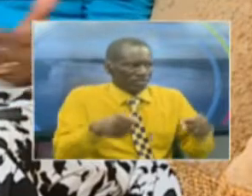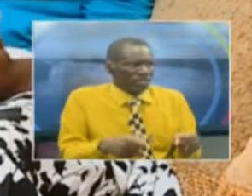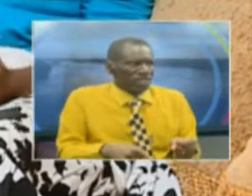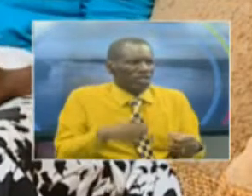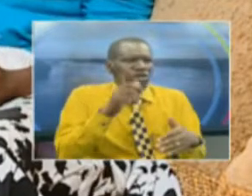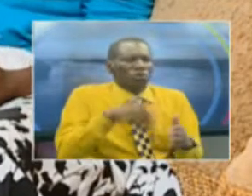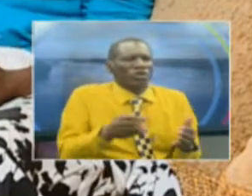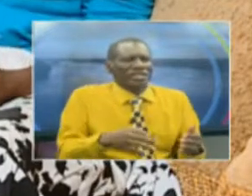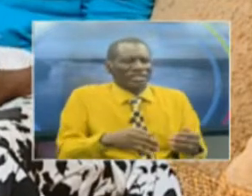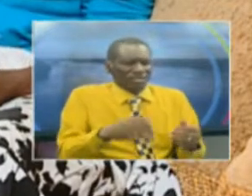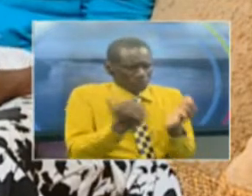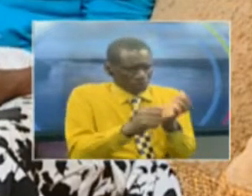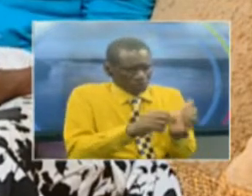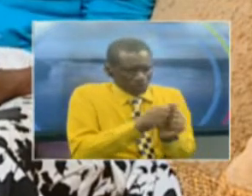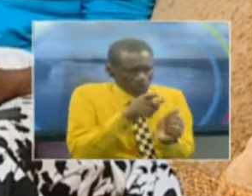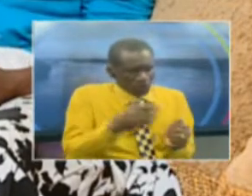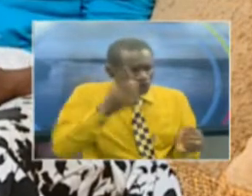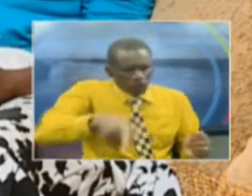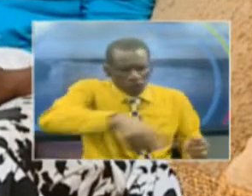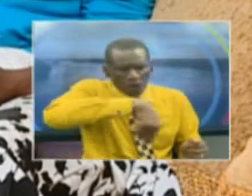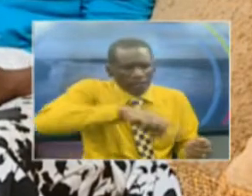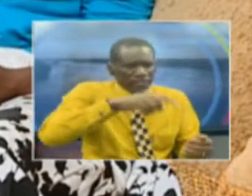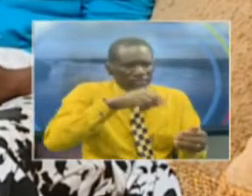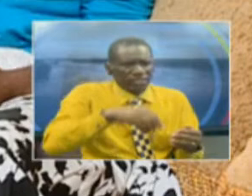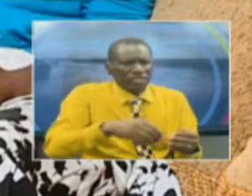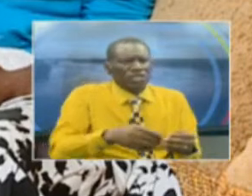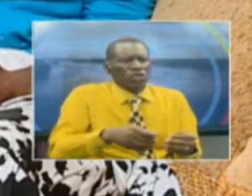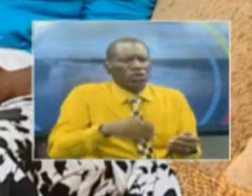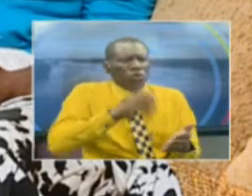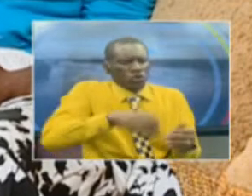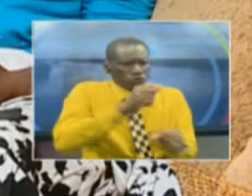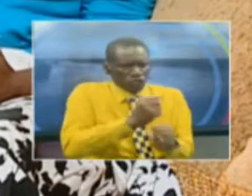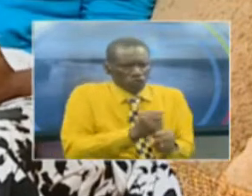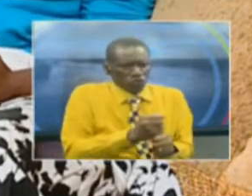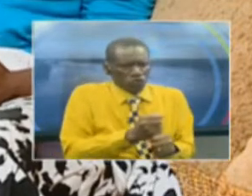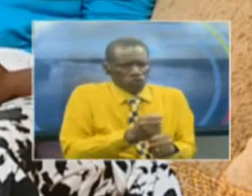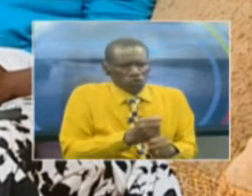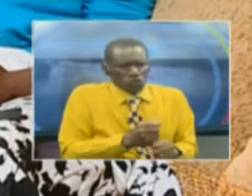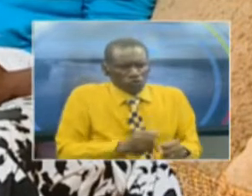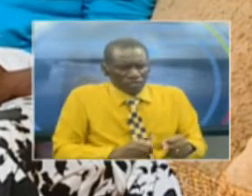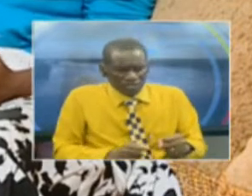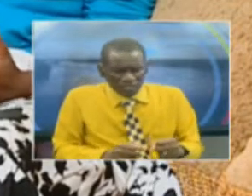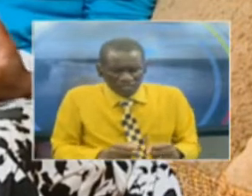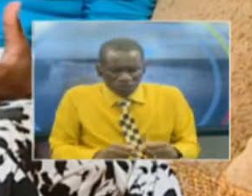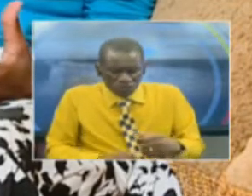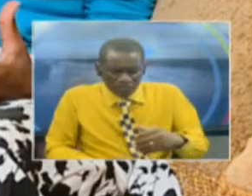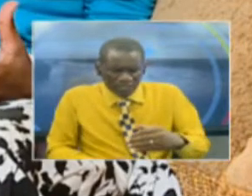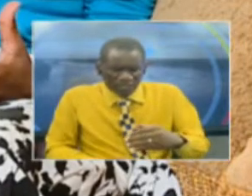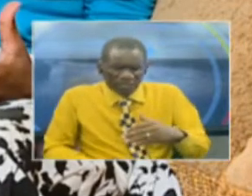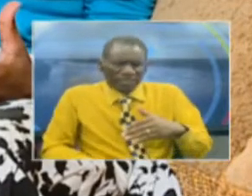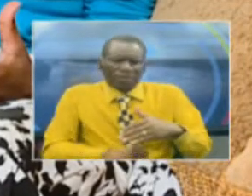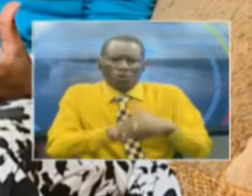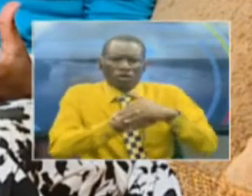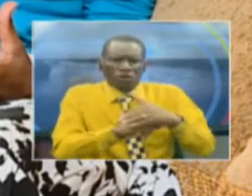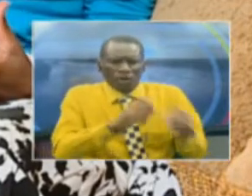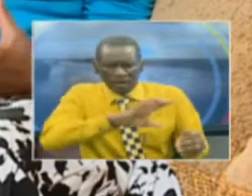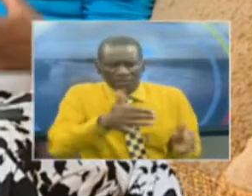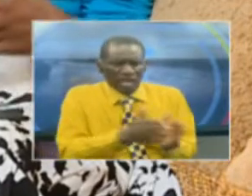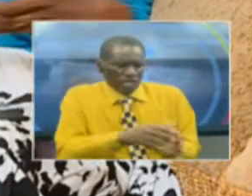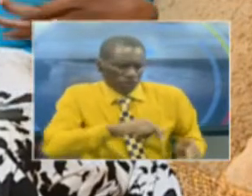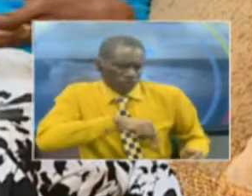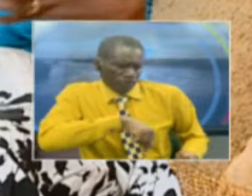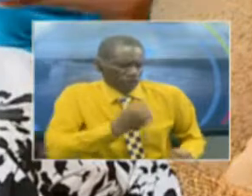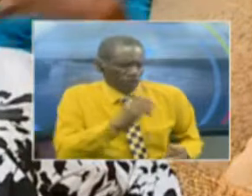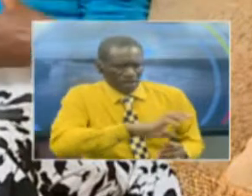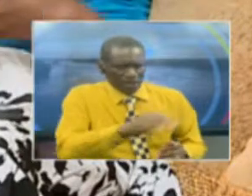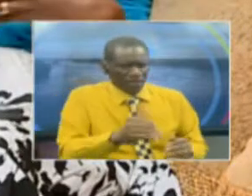What is hurting you? So for us, what works is to really be in the other person's shoes and then